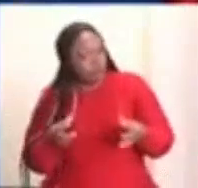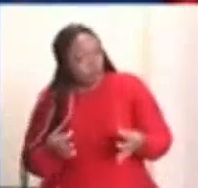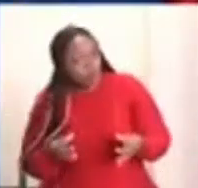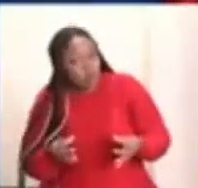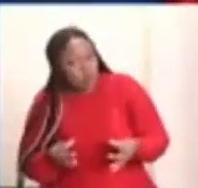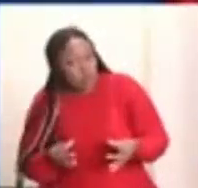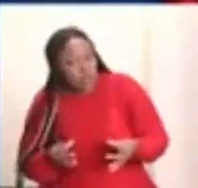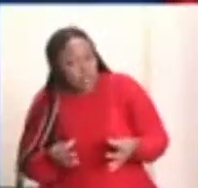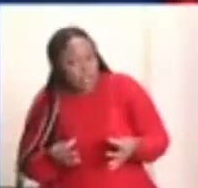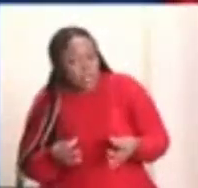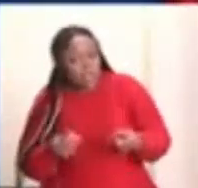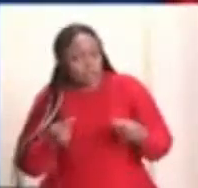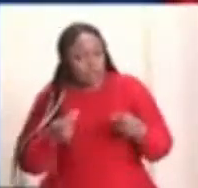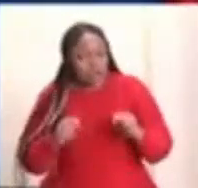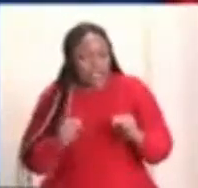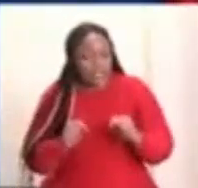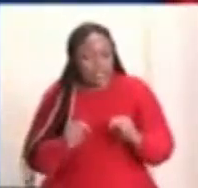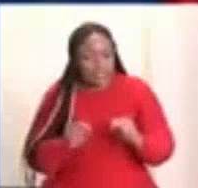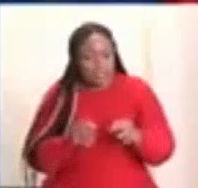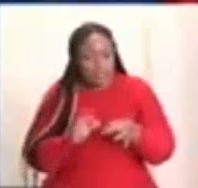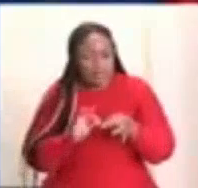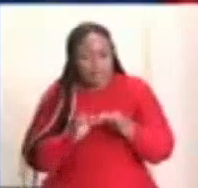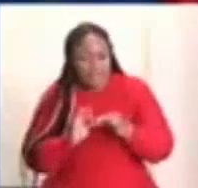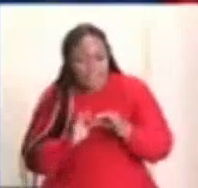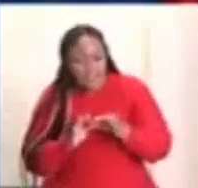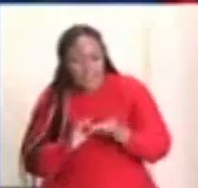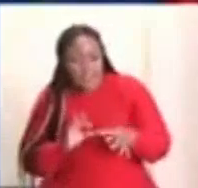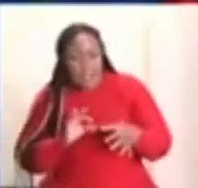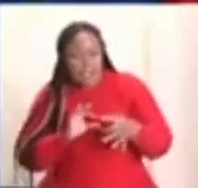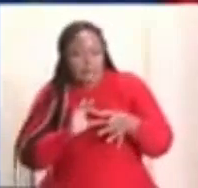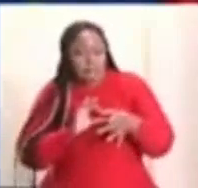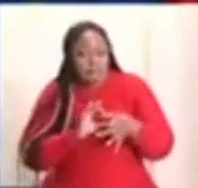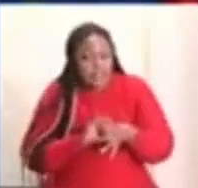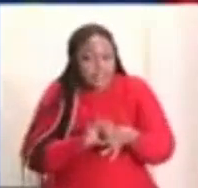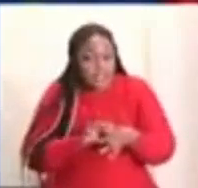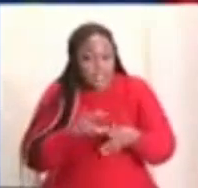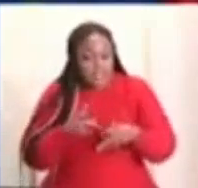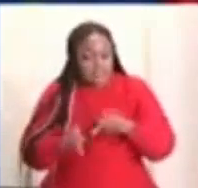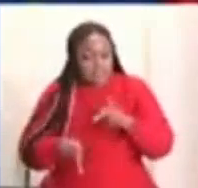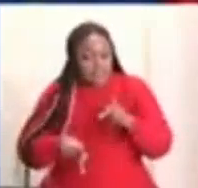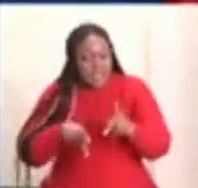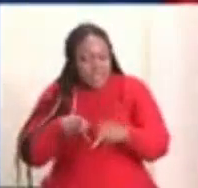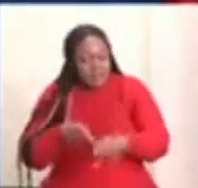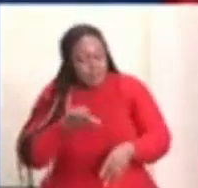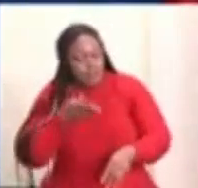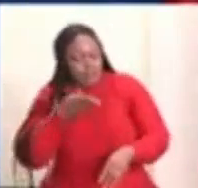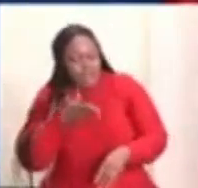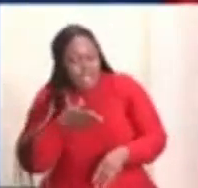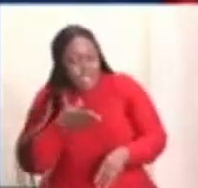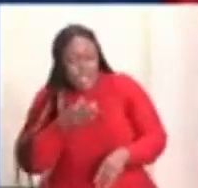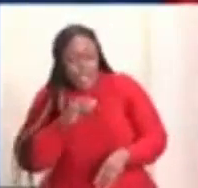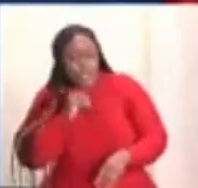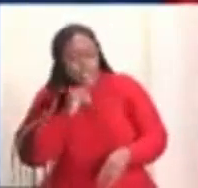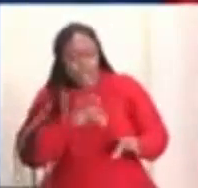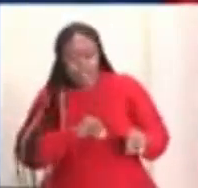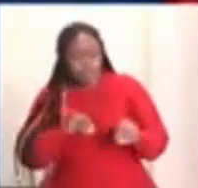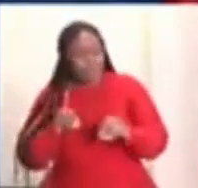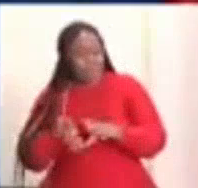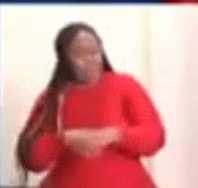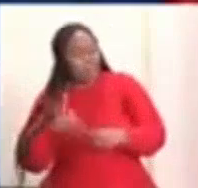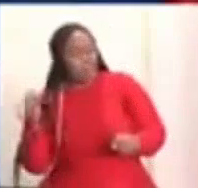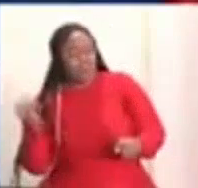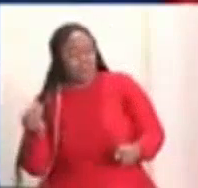people within an airport, within a terminal. But certainly, we have to pay people and pay people sufficiently. I saw